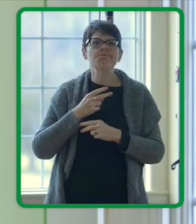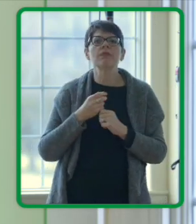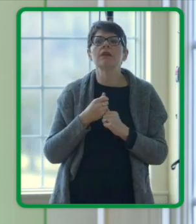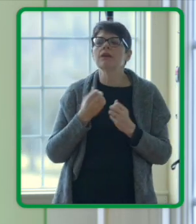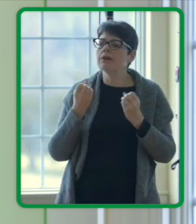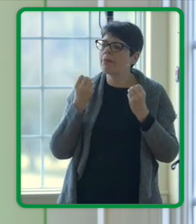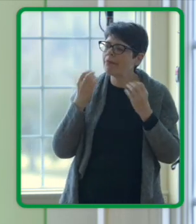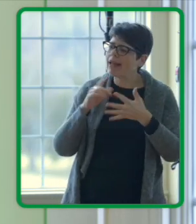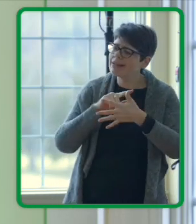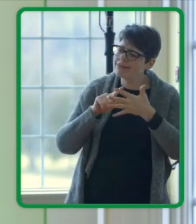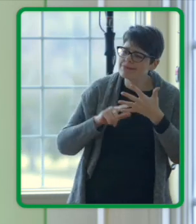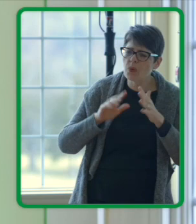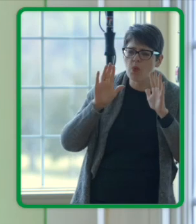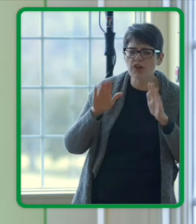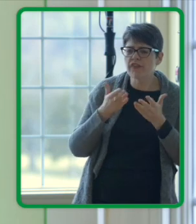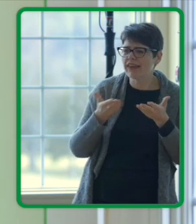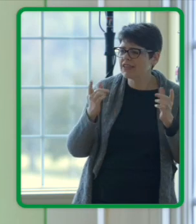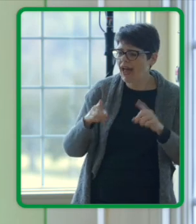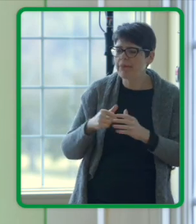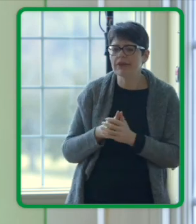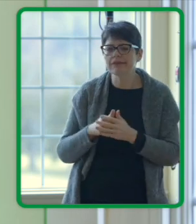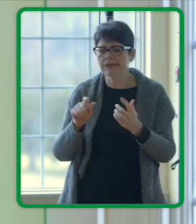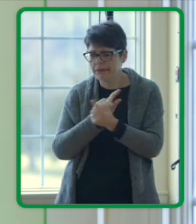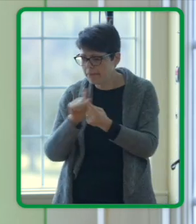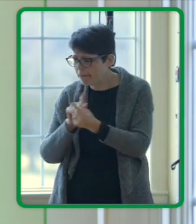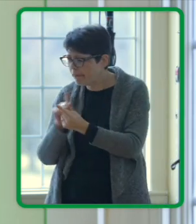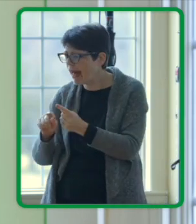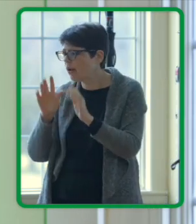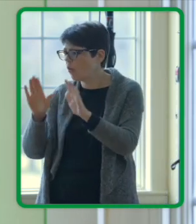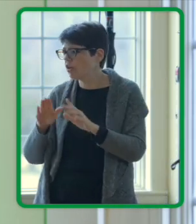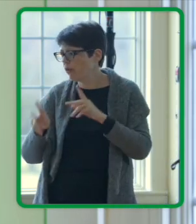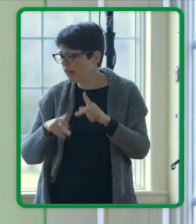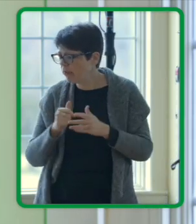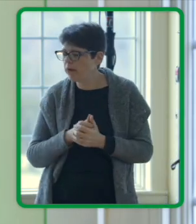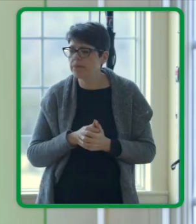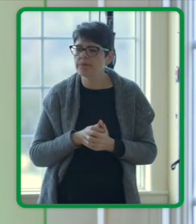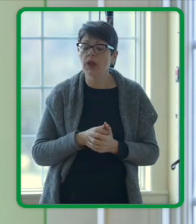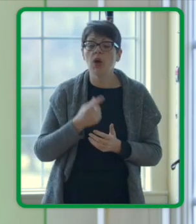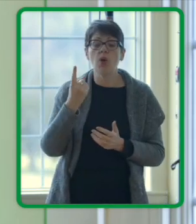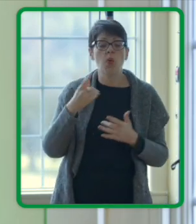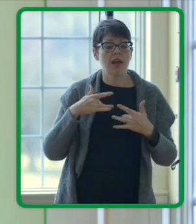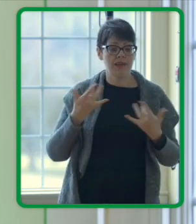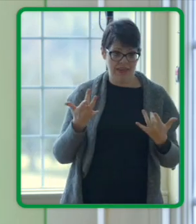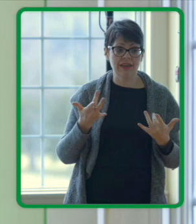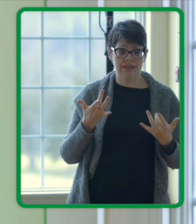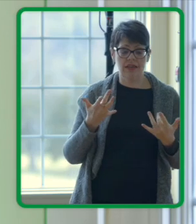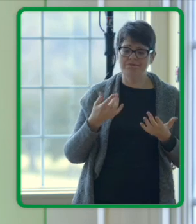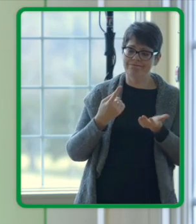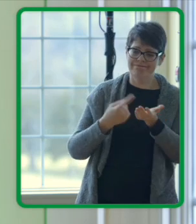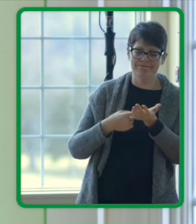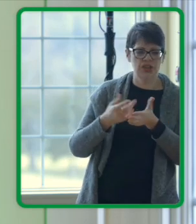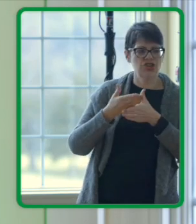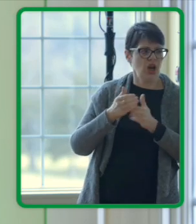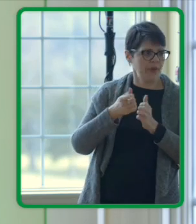highlights. There's many wonderful people that I've gotten a chance to meet. I guess there's one event that I'd like to share with you,